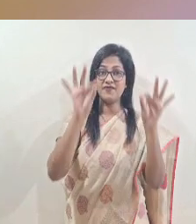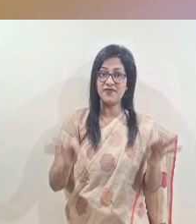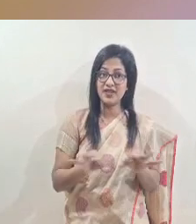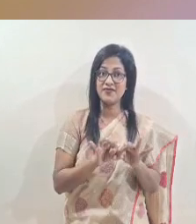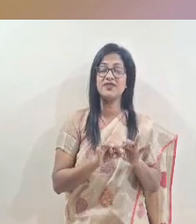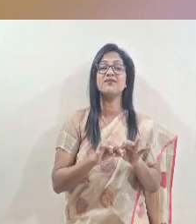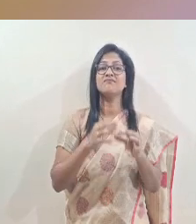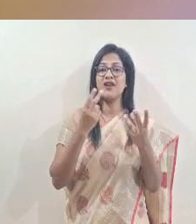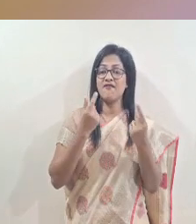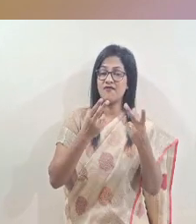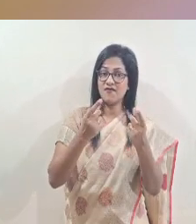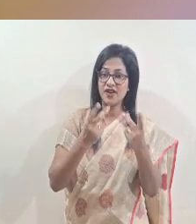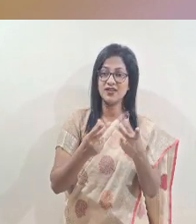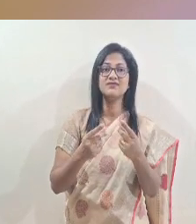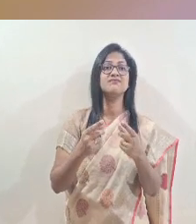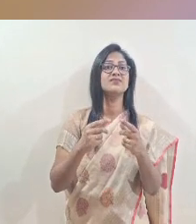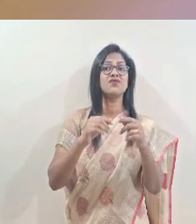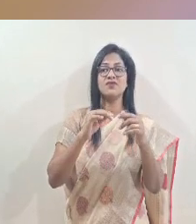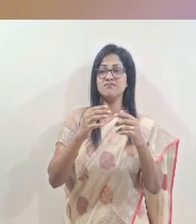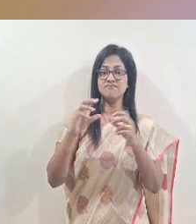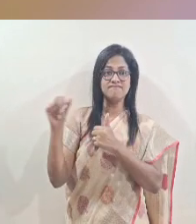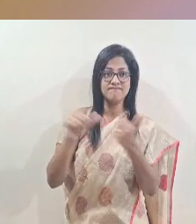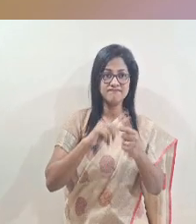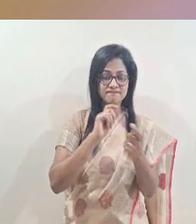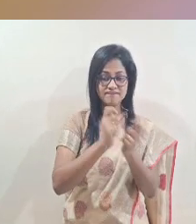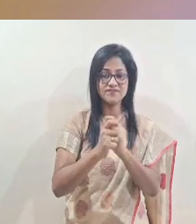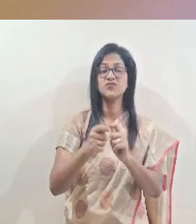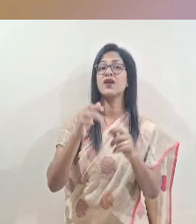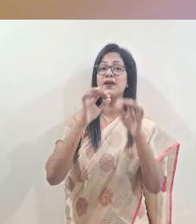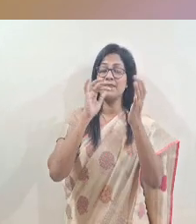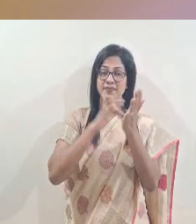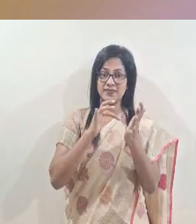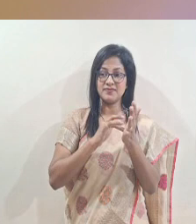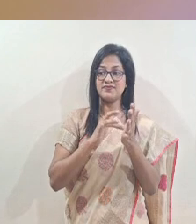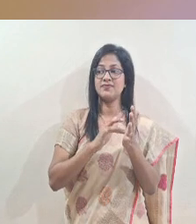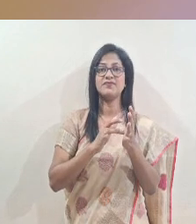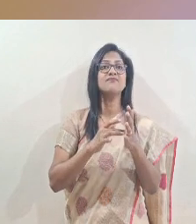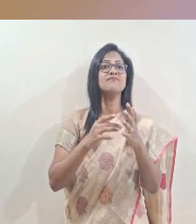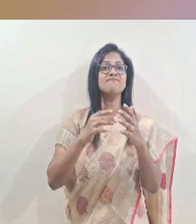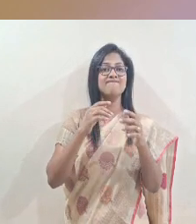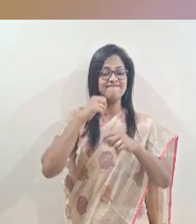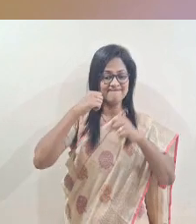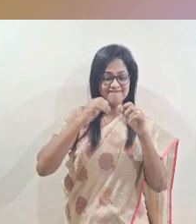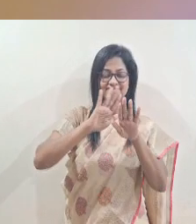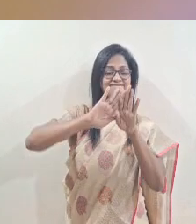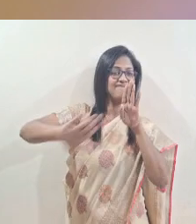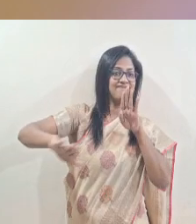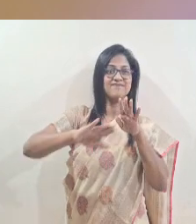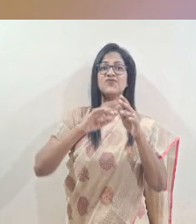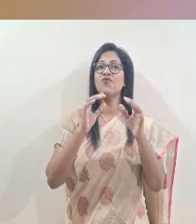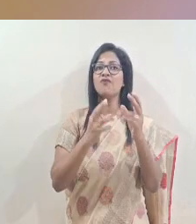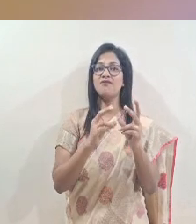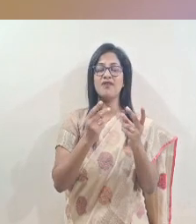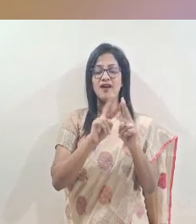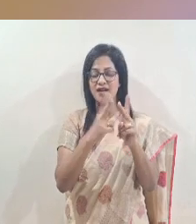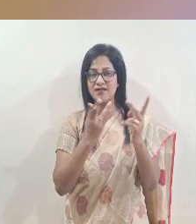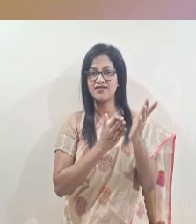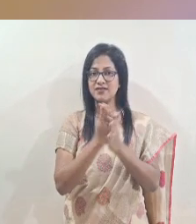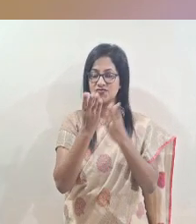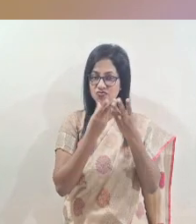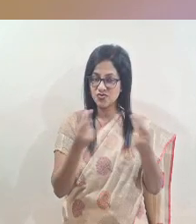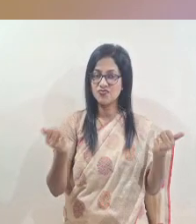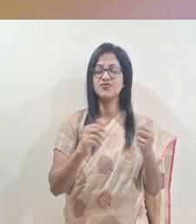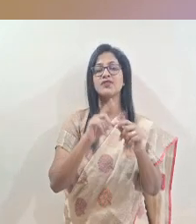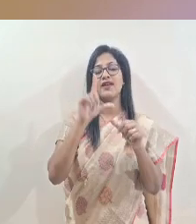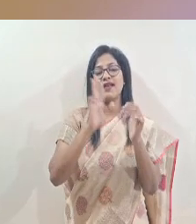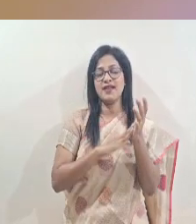speed of recovery, resourcefulness, the presence of resources, and redundancy, presence of alternate solutions or alternate elements,